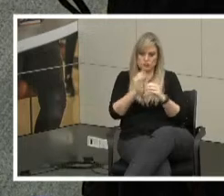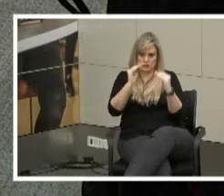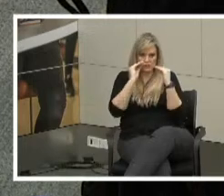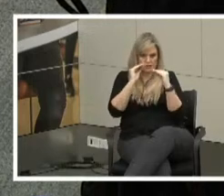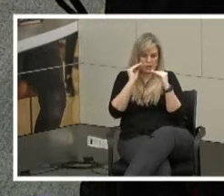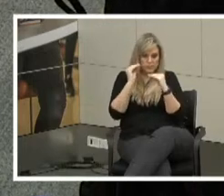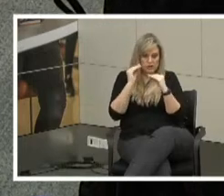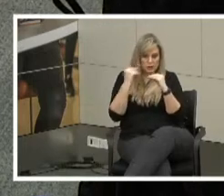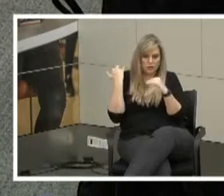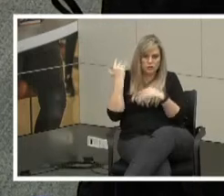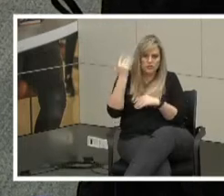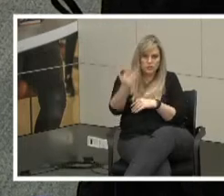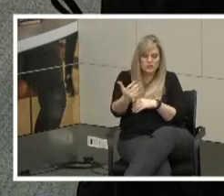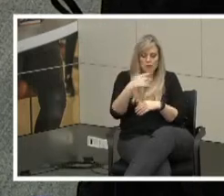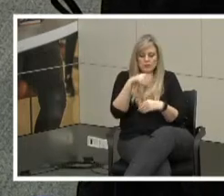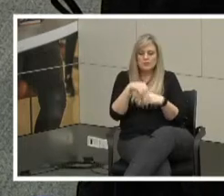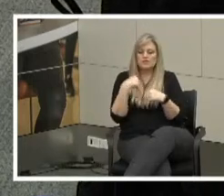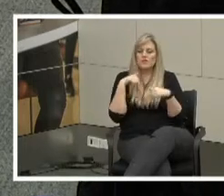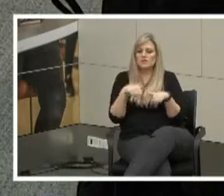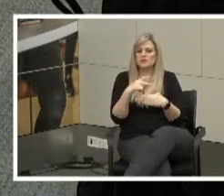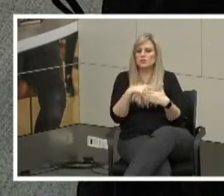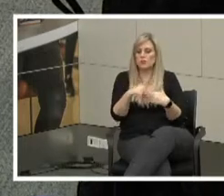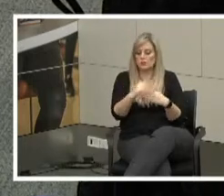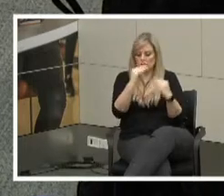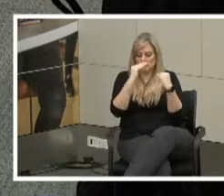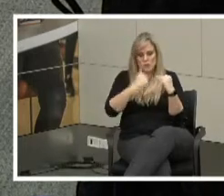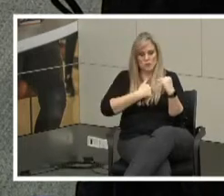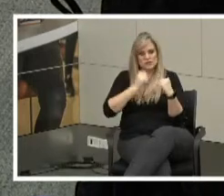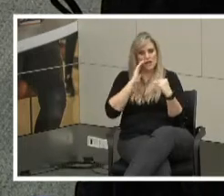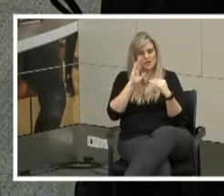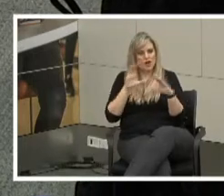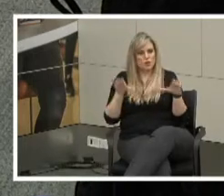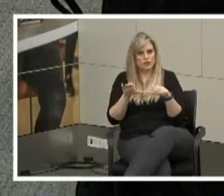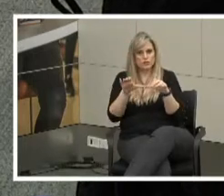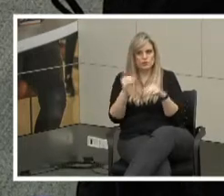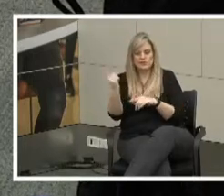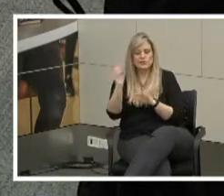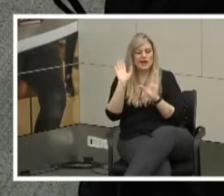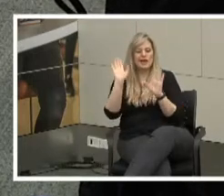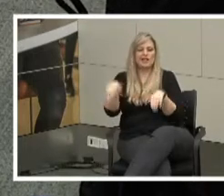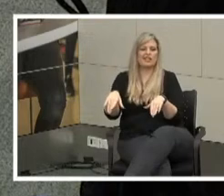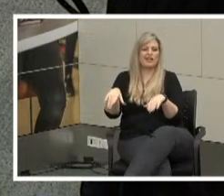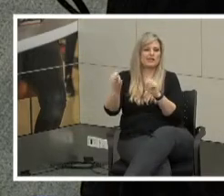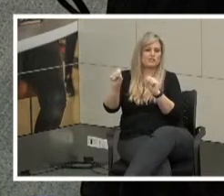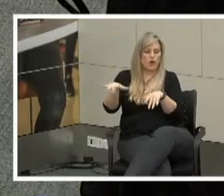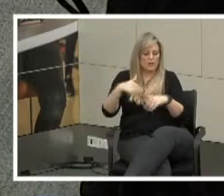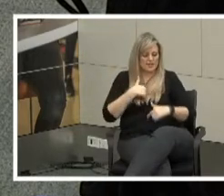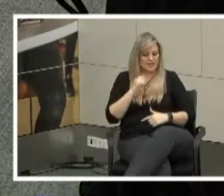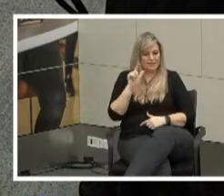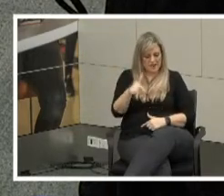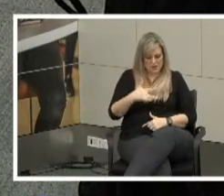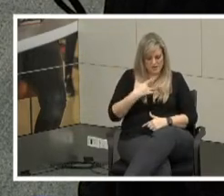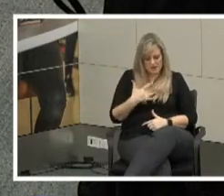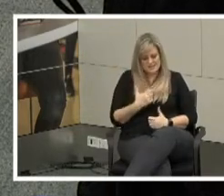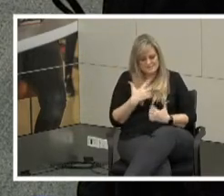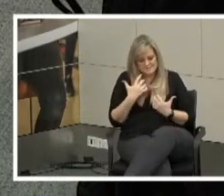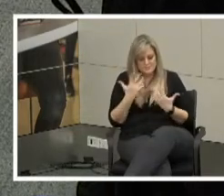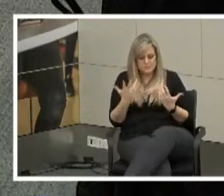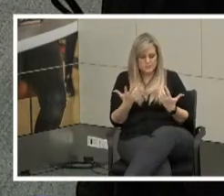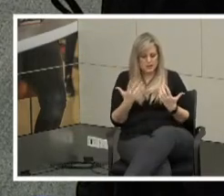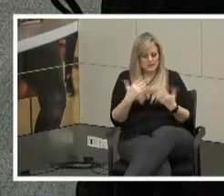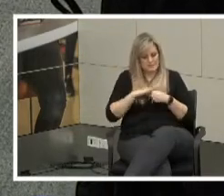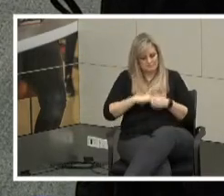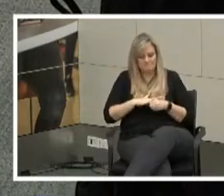over time I've been in the program I'd always tell myself that I would do something only to never do it I'll then get angry at myself leading myself into a path of